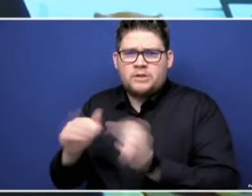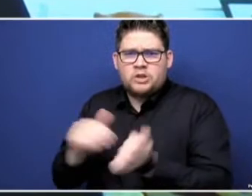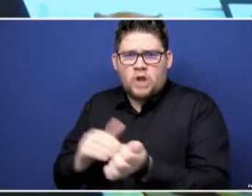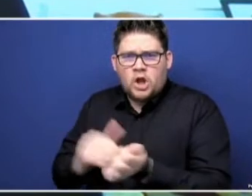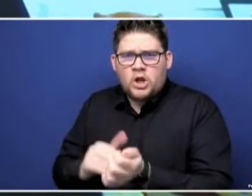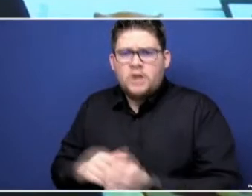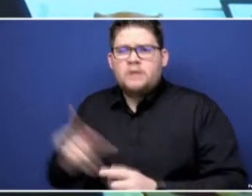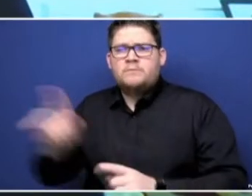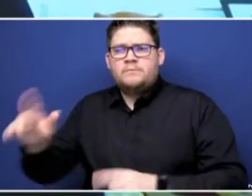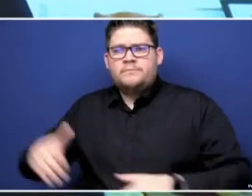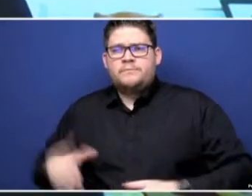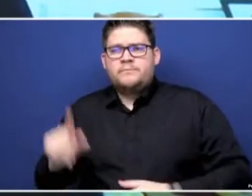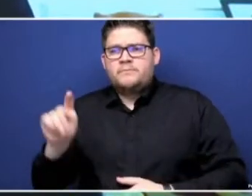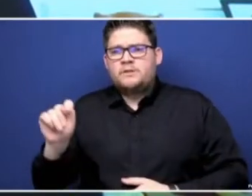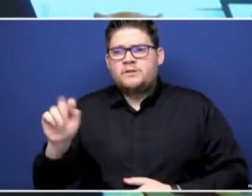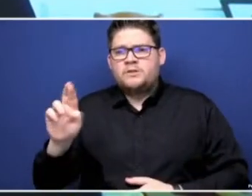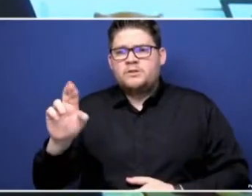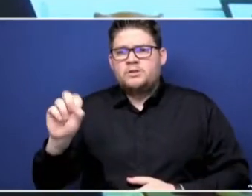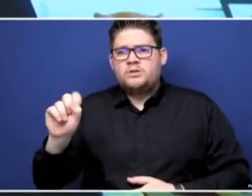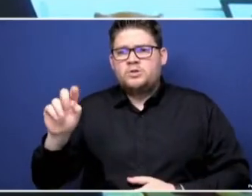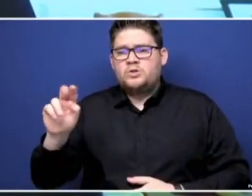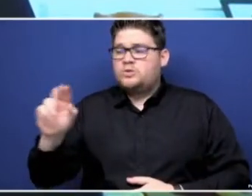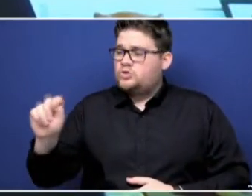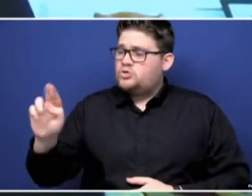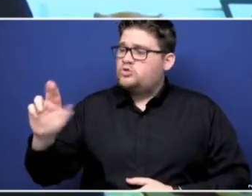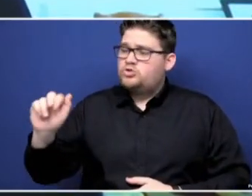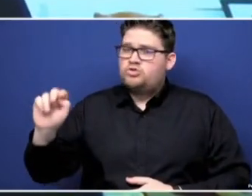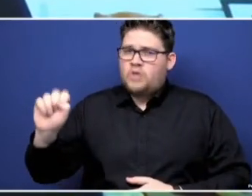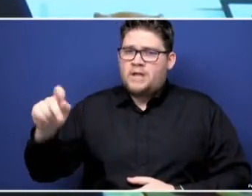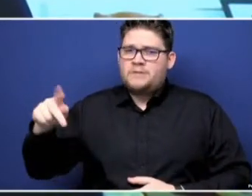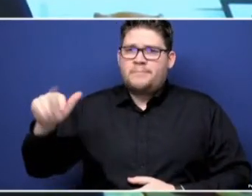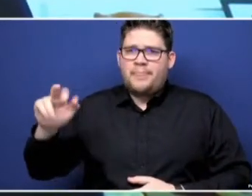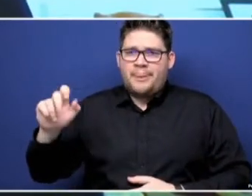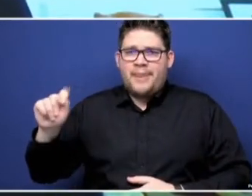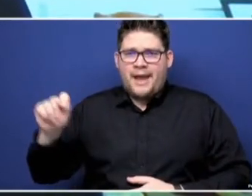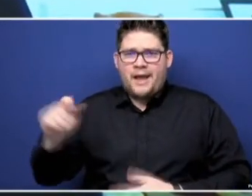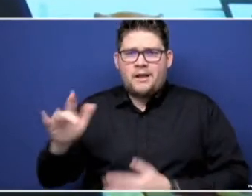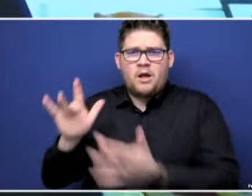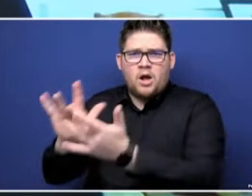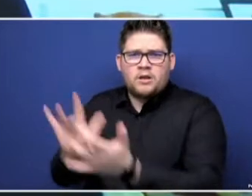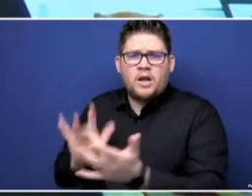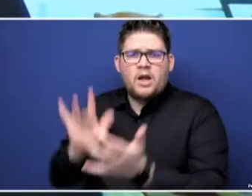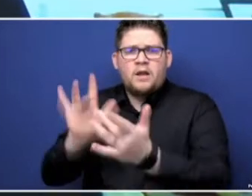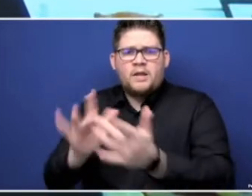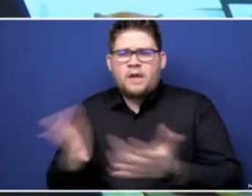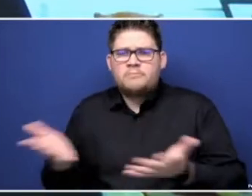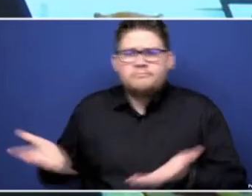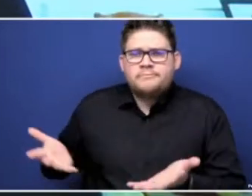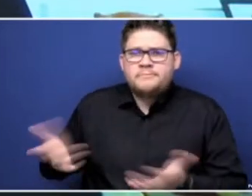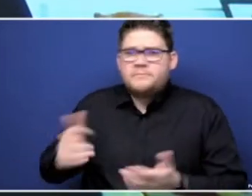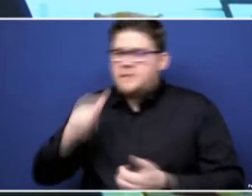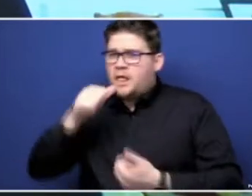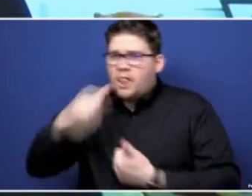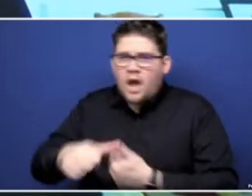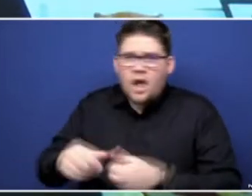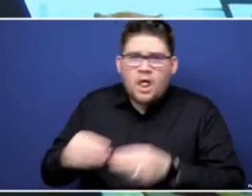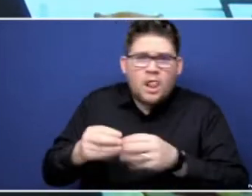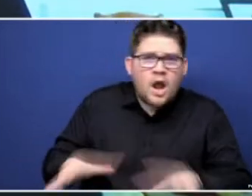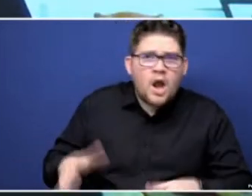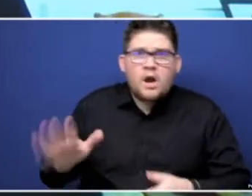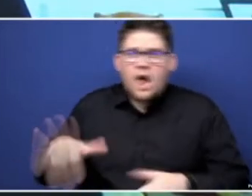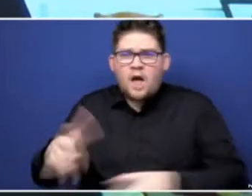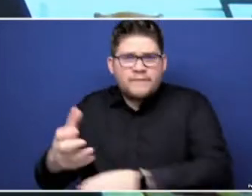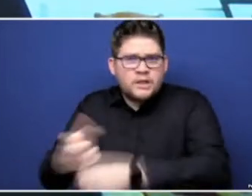originally committed to. We have a very carefully prescribed process where a letter will arrive, and